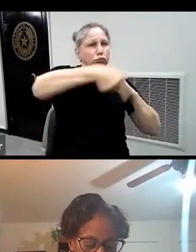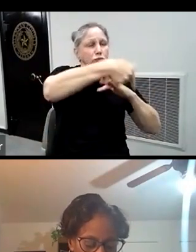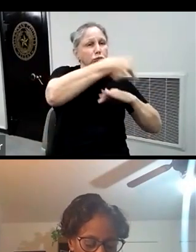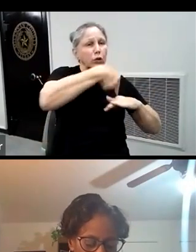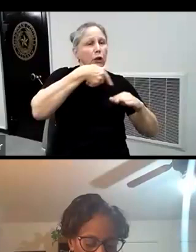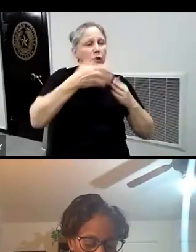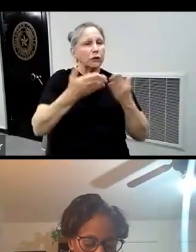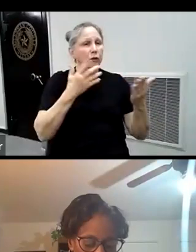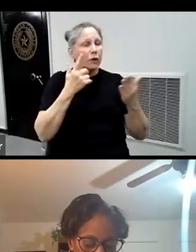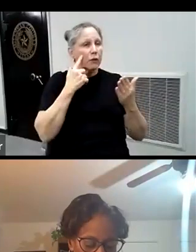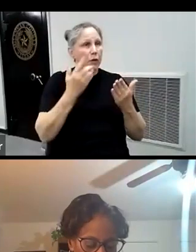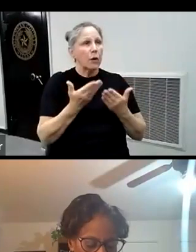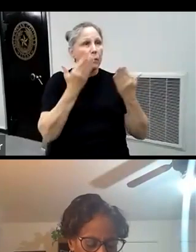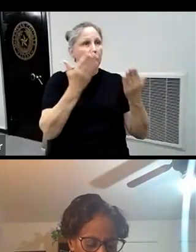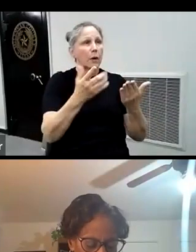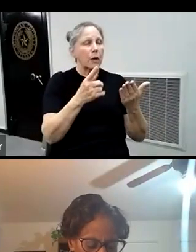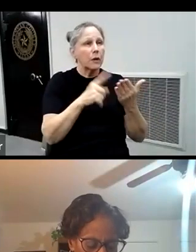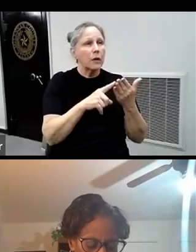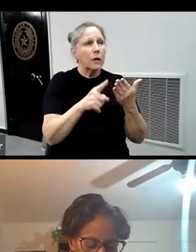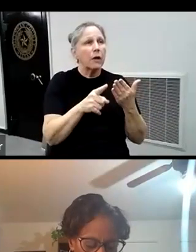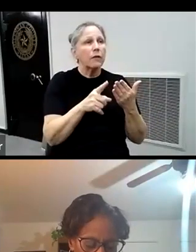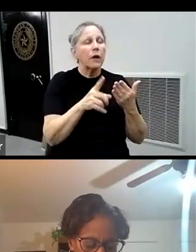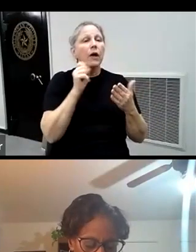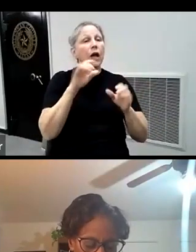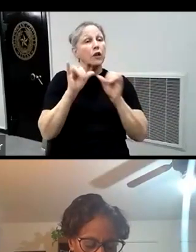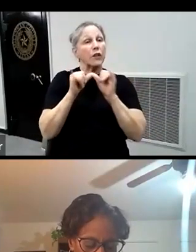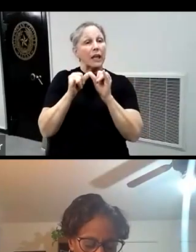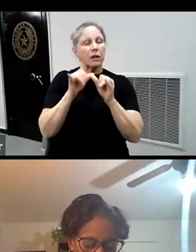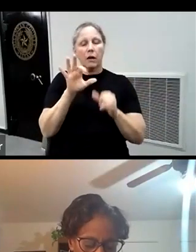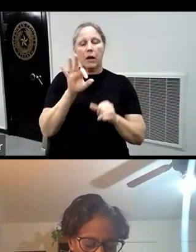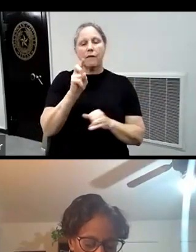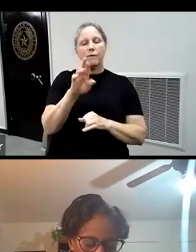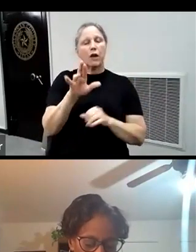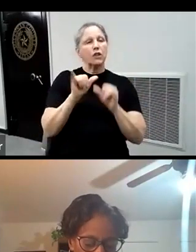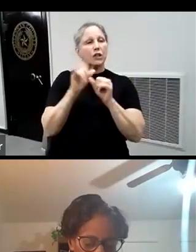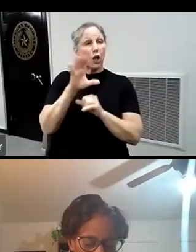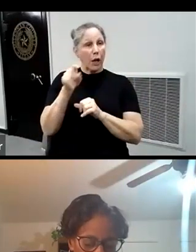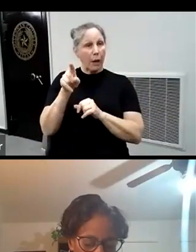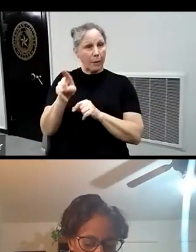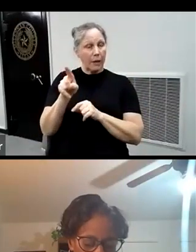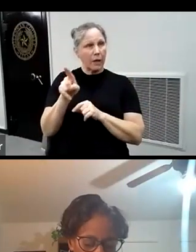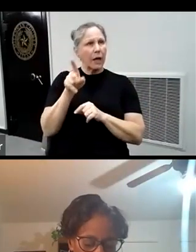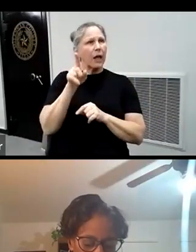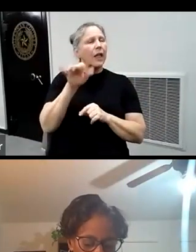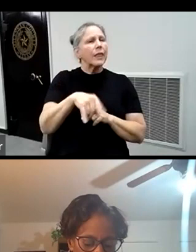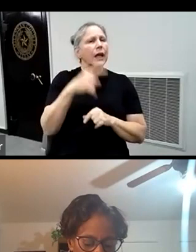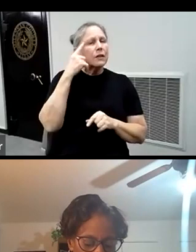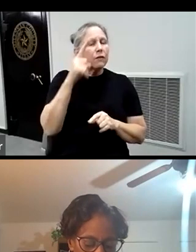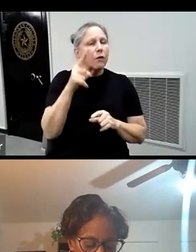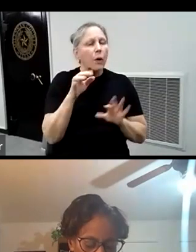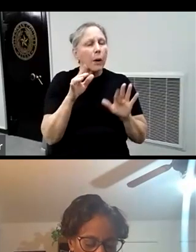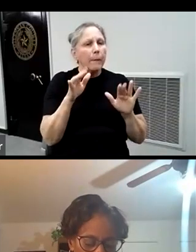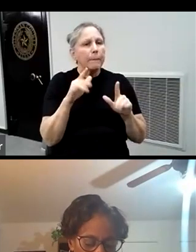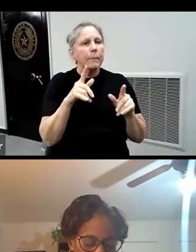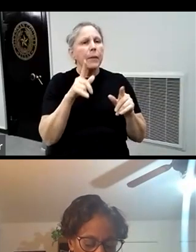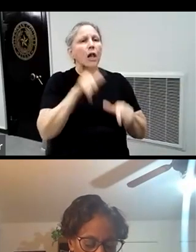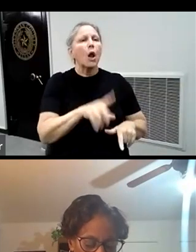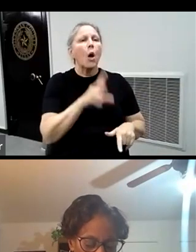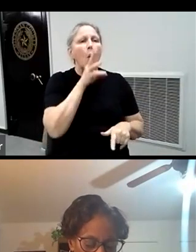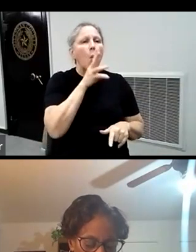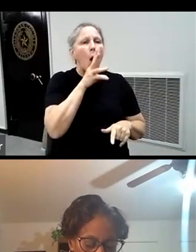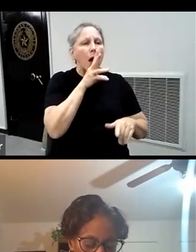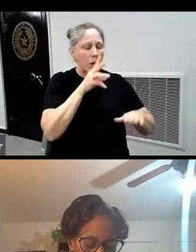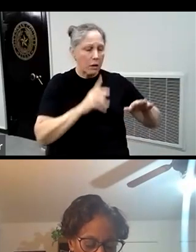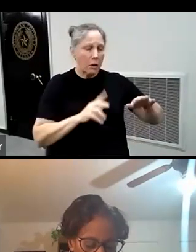services proposal with Langerman Foster Engineering Company. This is for Rattler Hill low water